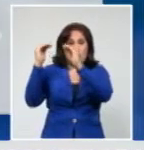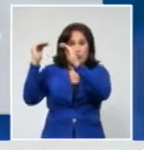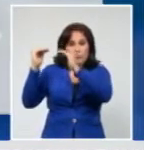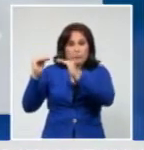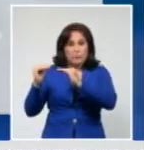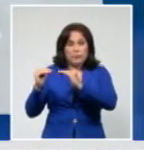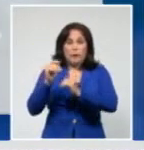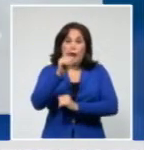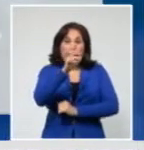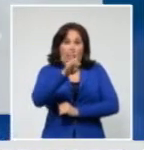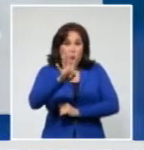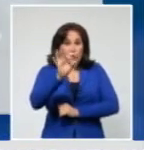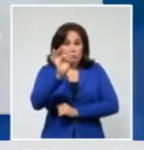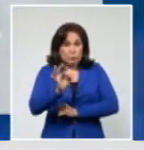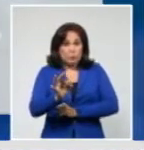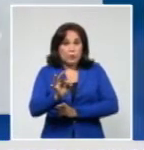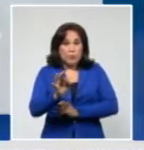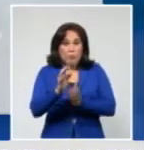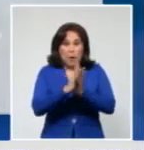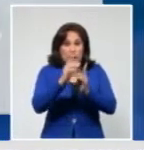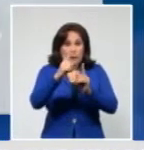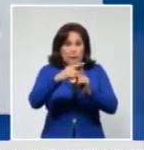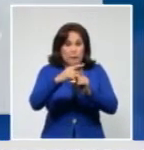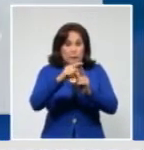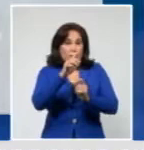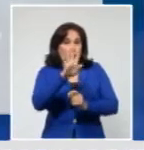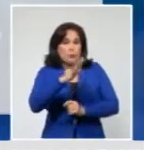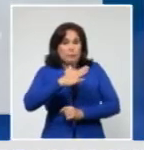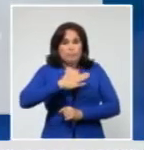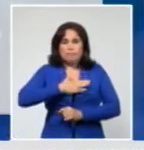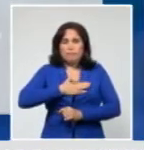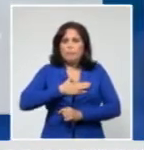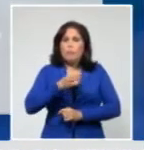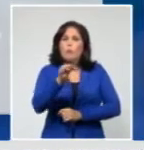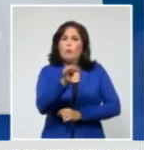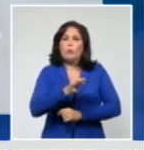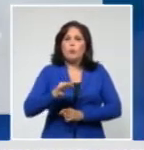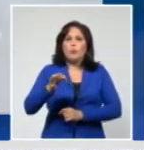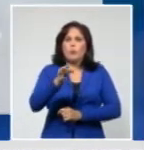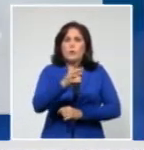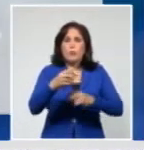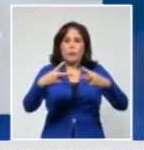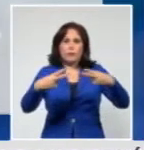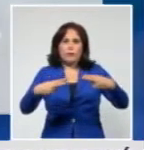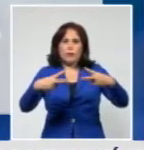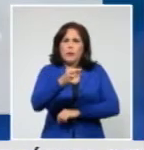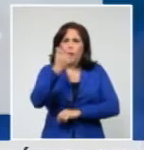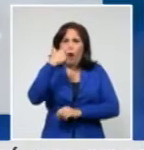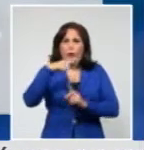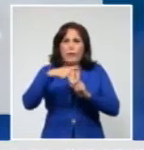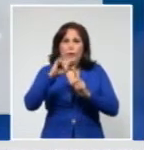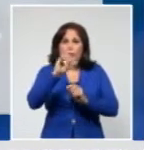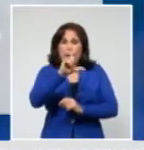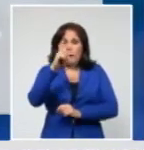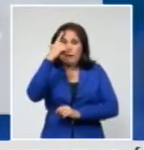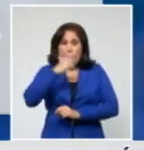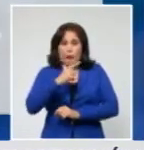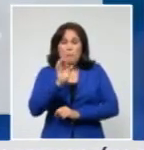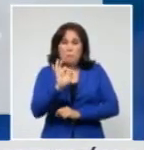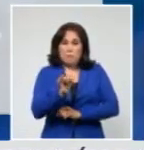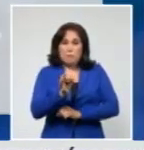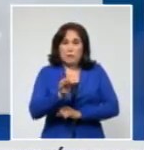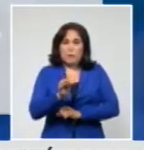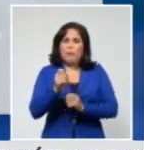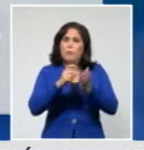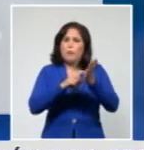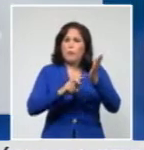of Cárdenas. The case in Holguín is from the municipality of Antilla, and the 33